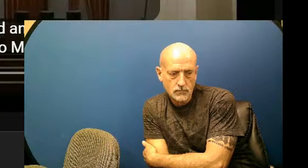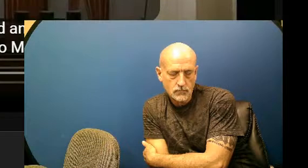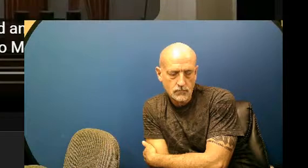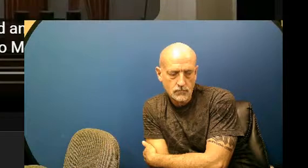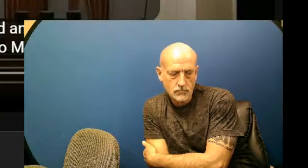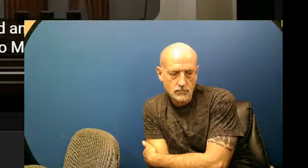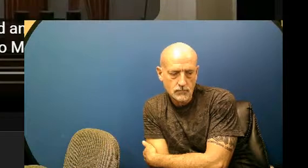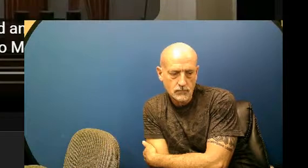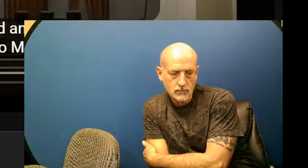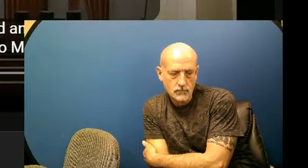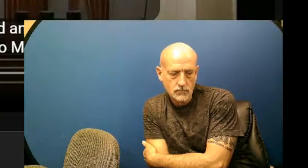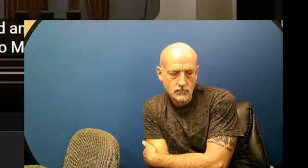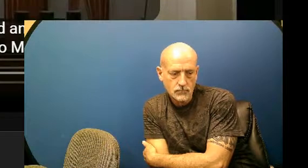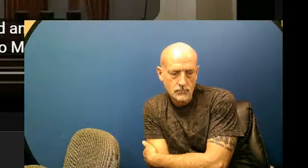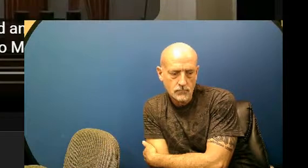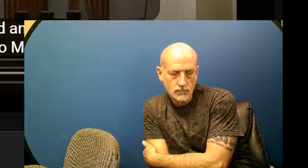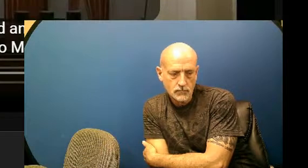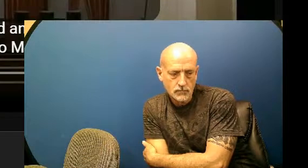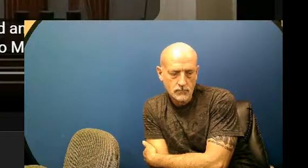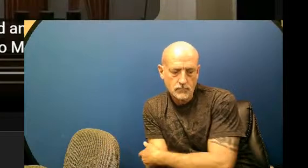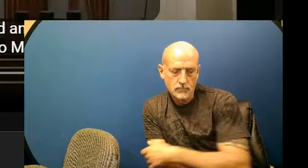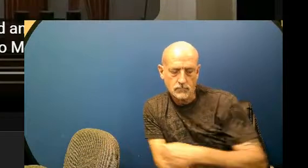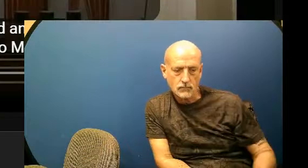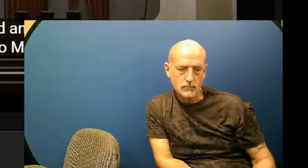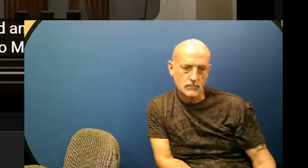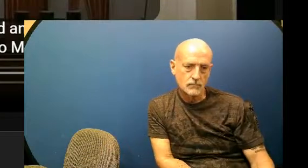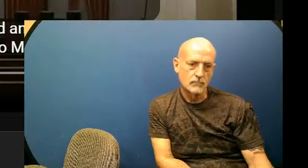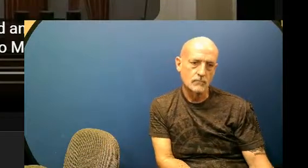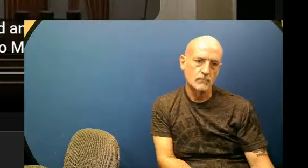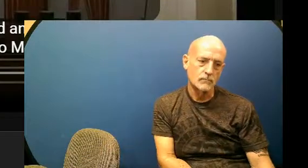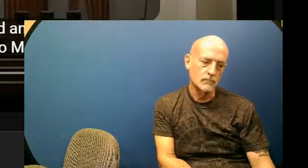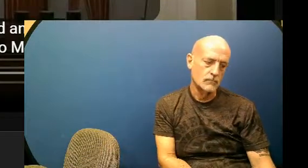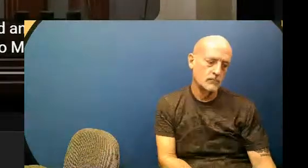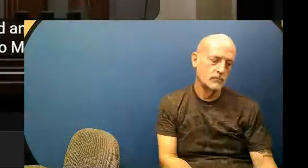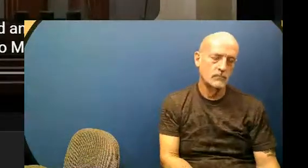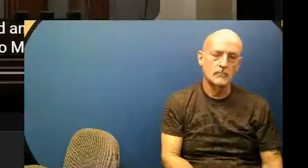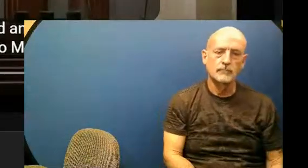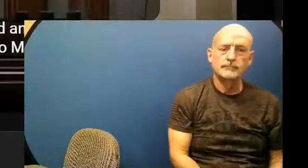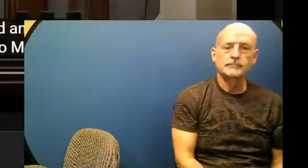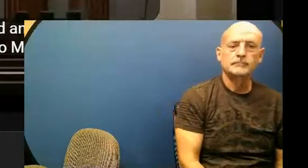it, we go dark. Essentially, the platform shuts down.